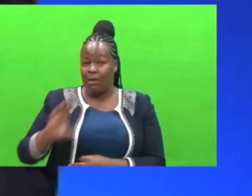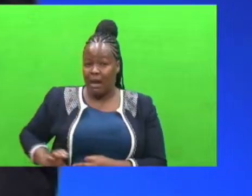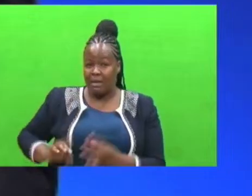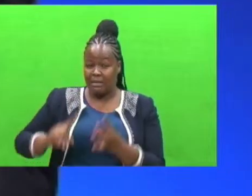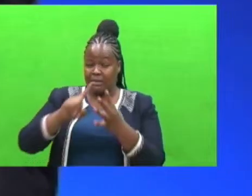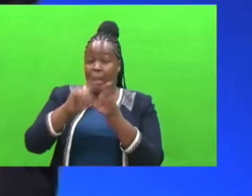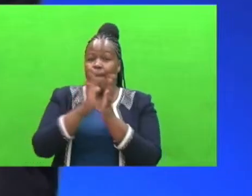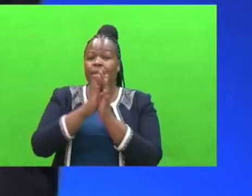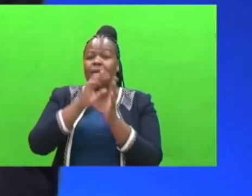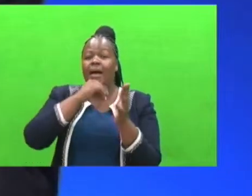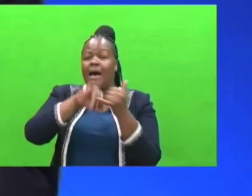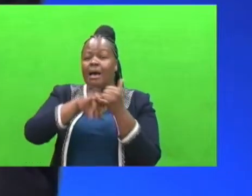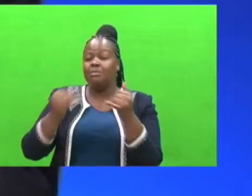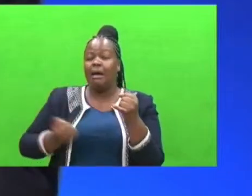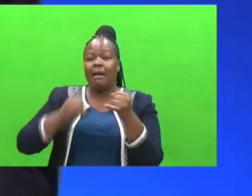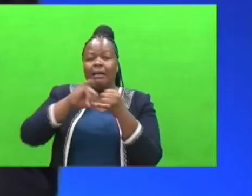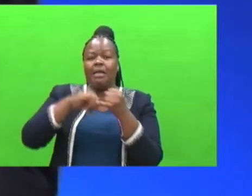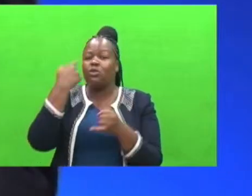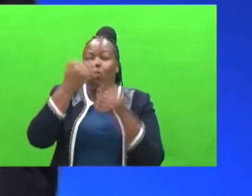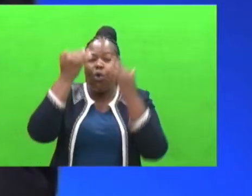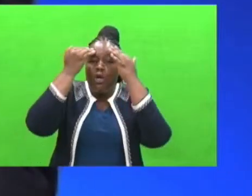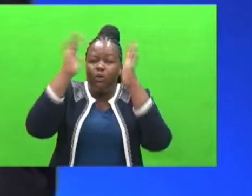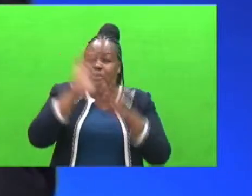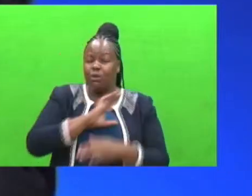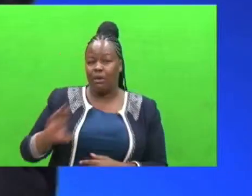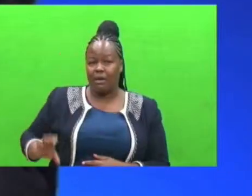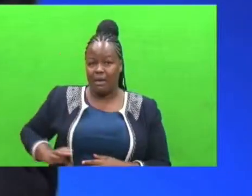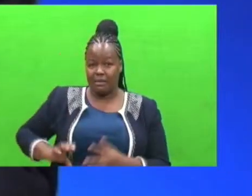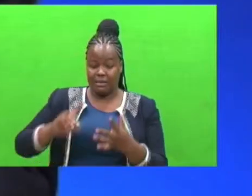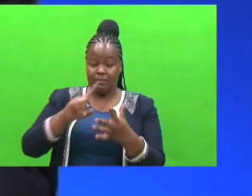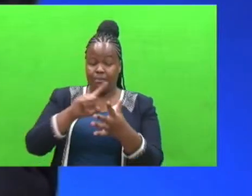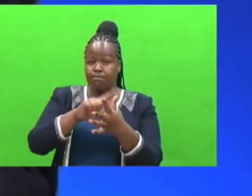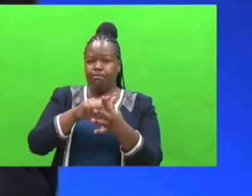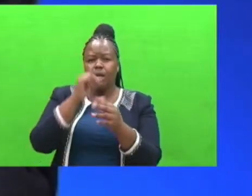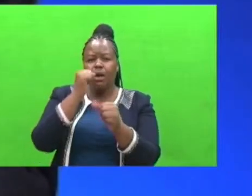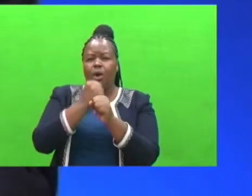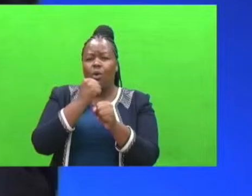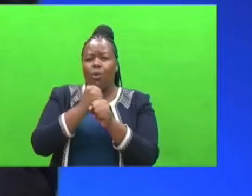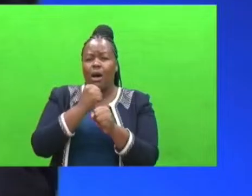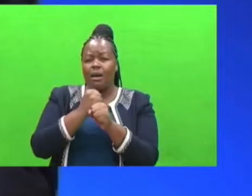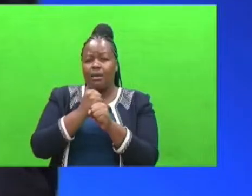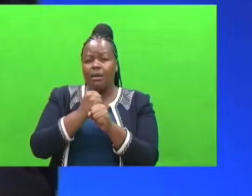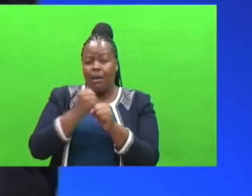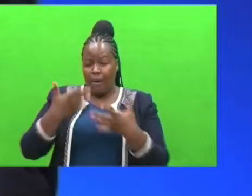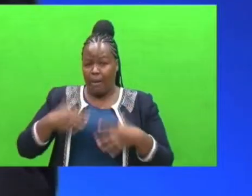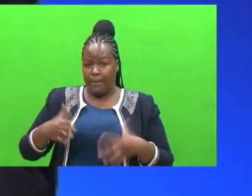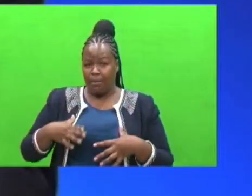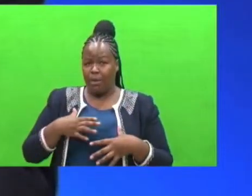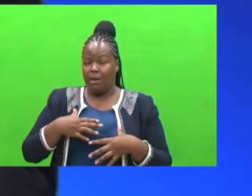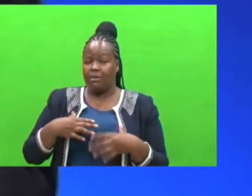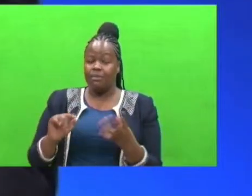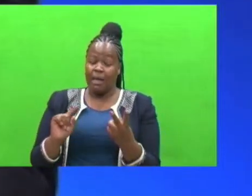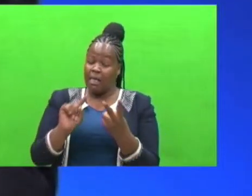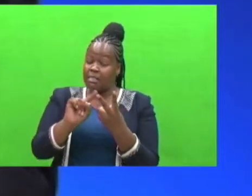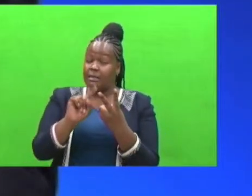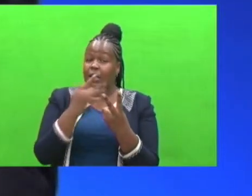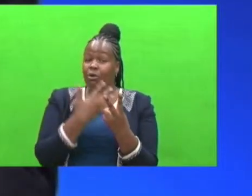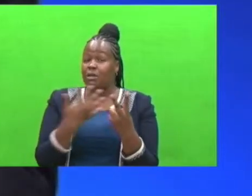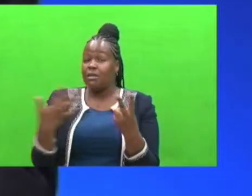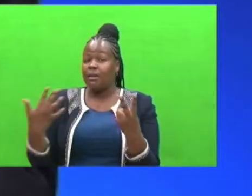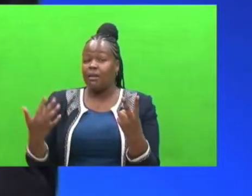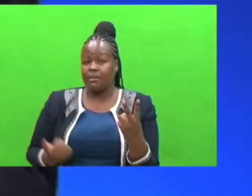or wife that doesn't know Christ. You should pray for your working associates. So earnestly pray. The second thing is